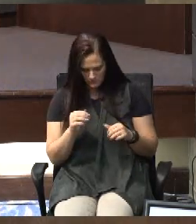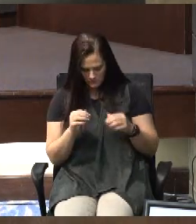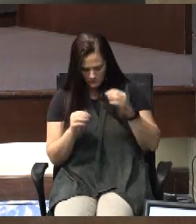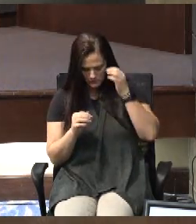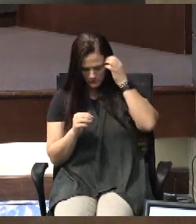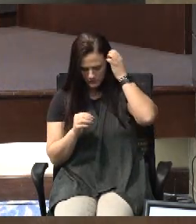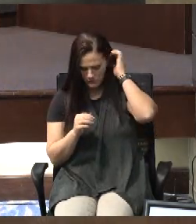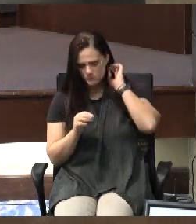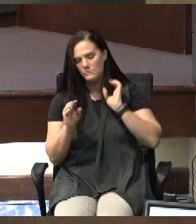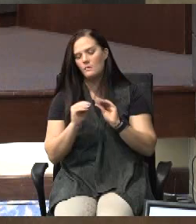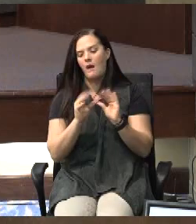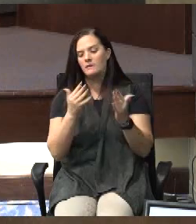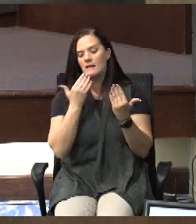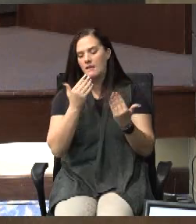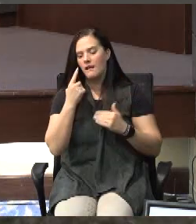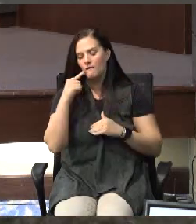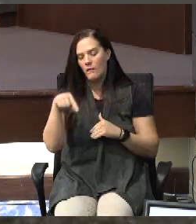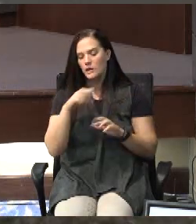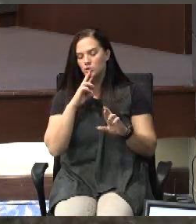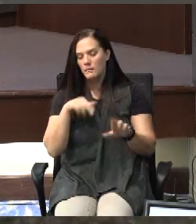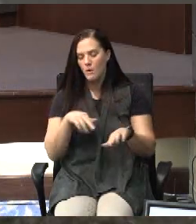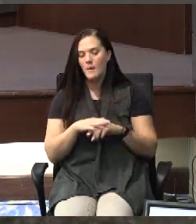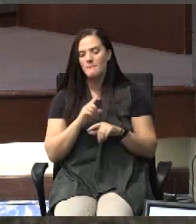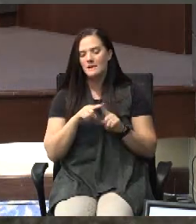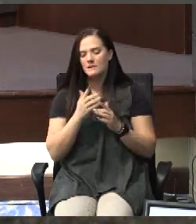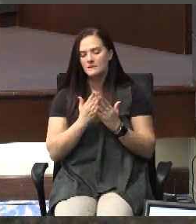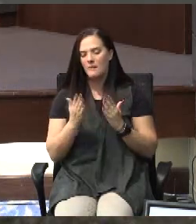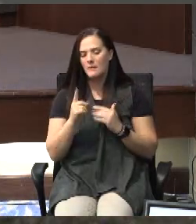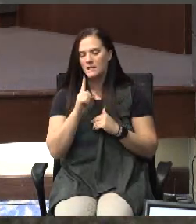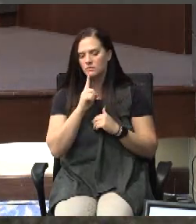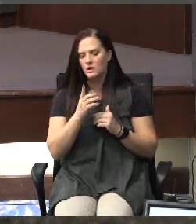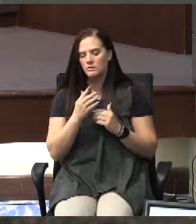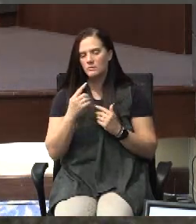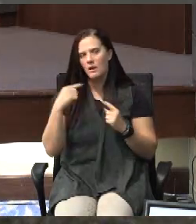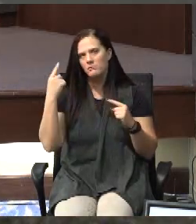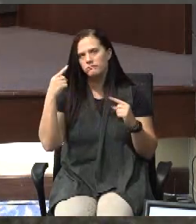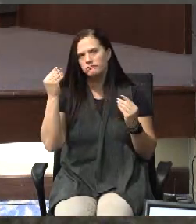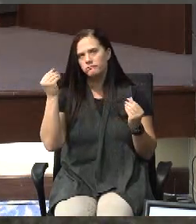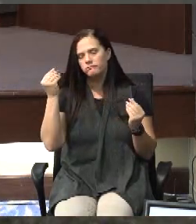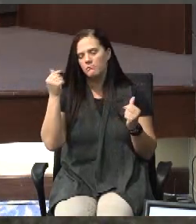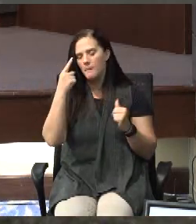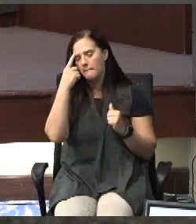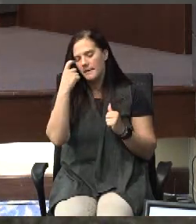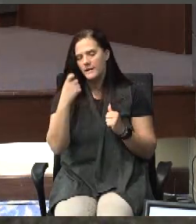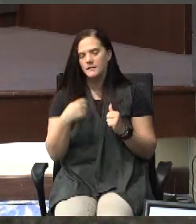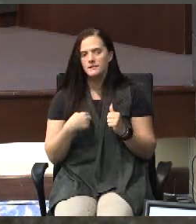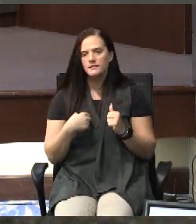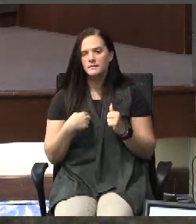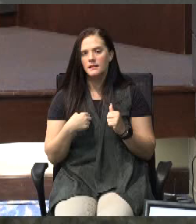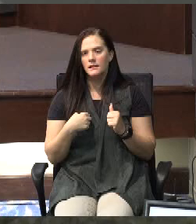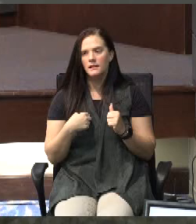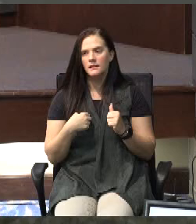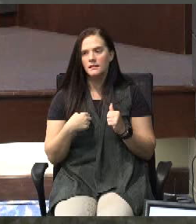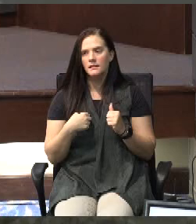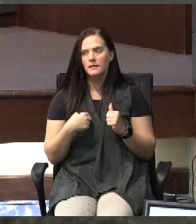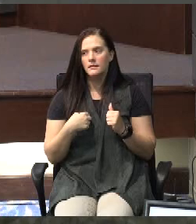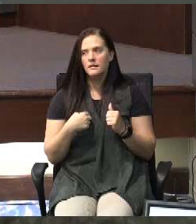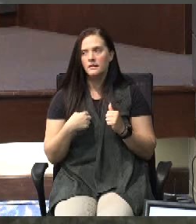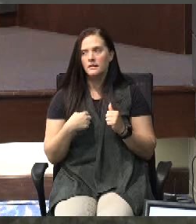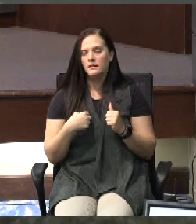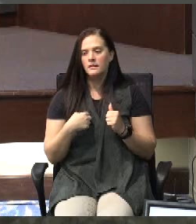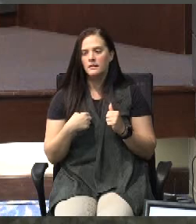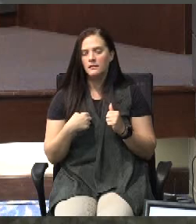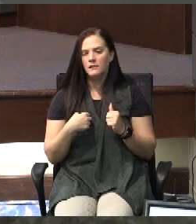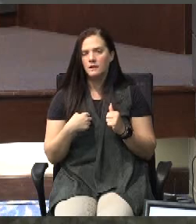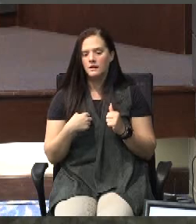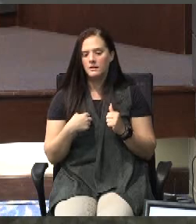Obviously, thank you for this report, but something that's been going through my mind because I walk